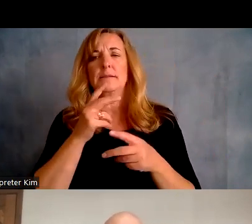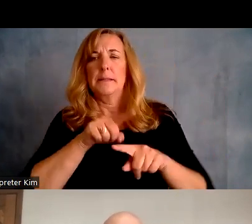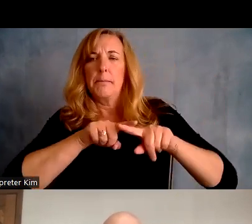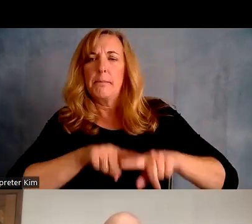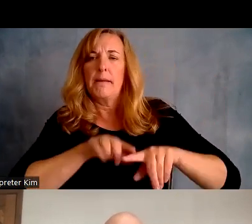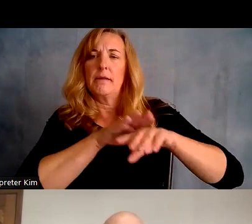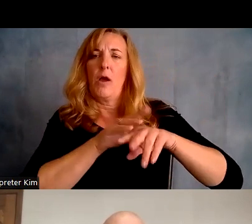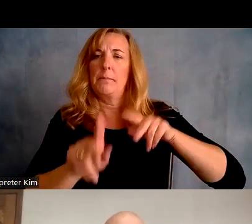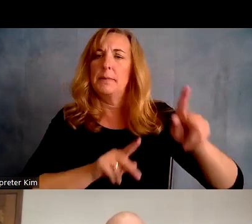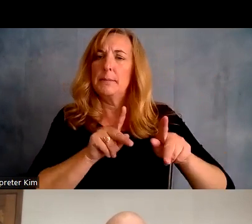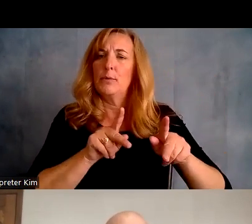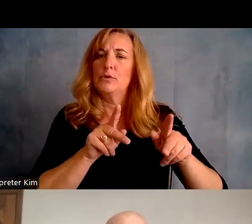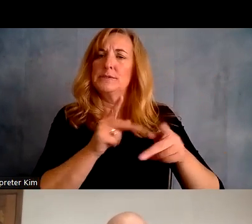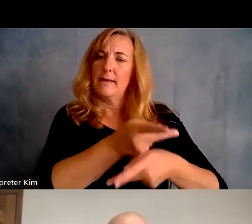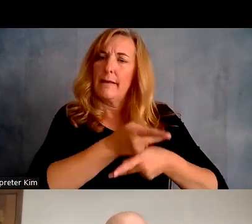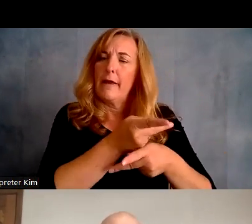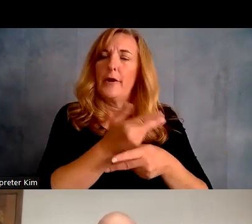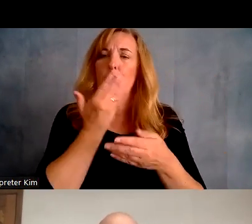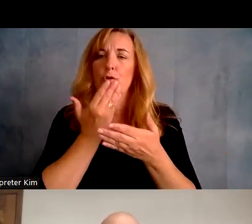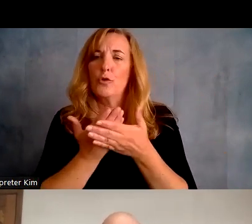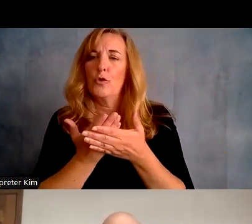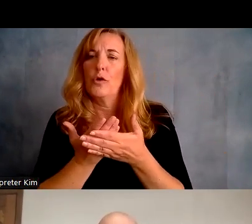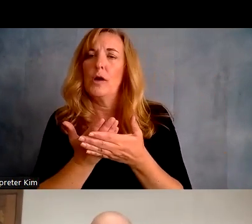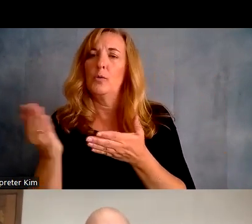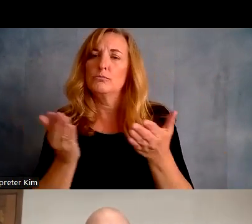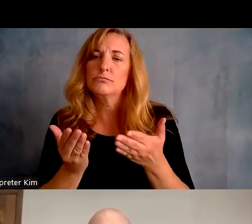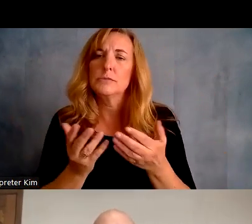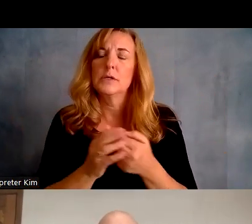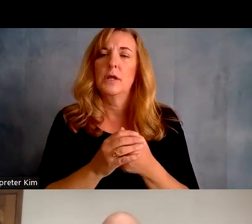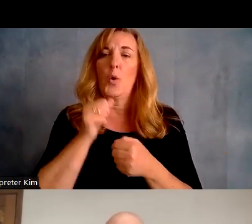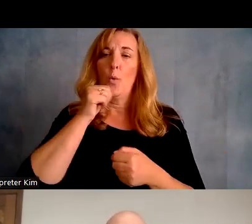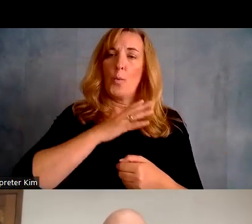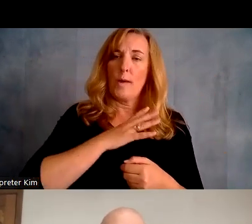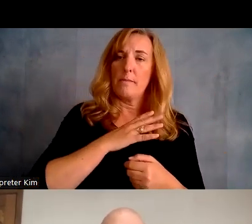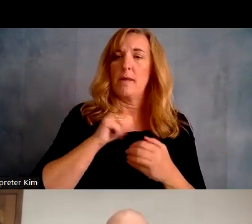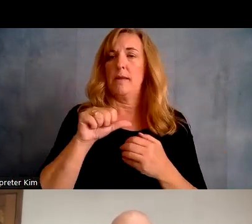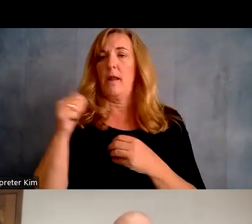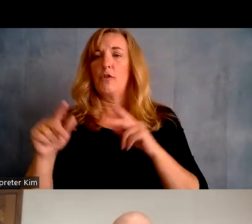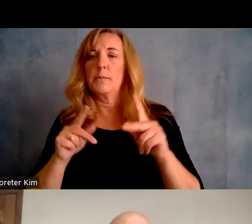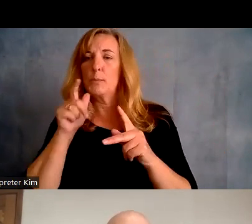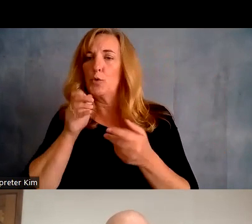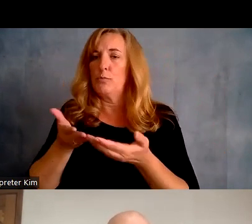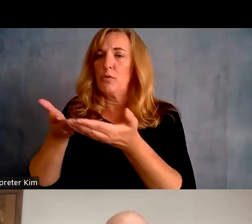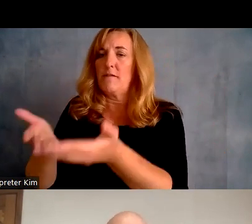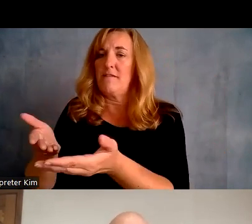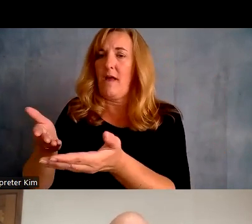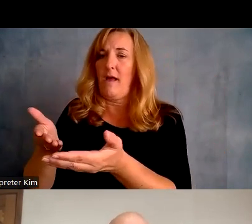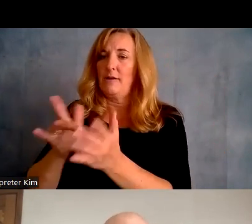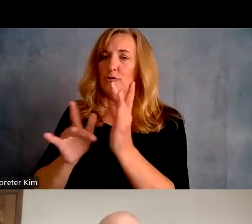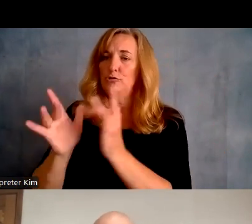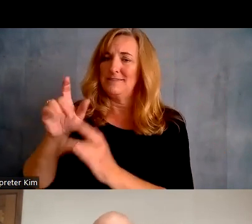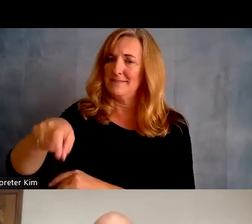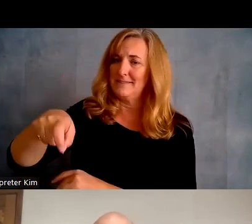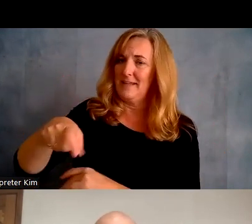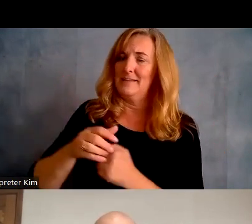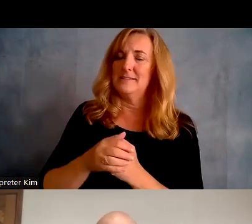and goodwill of women and other people who provided for his needs during his years of ministry. He